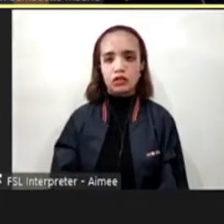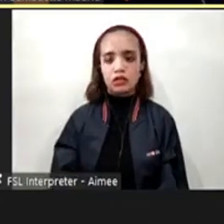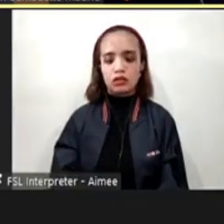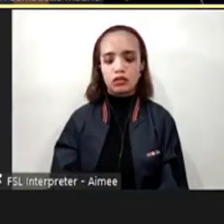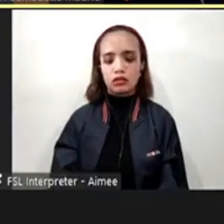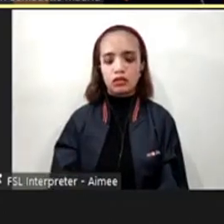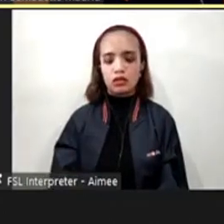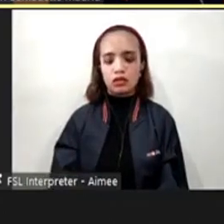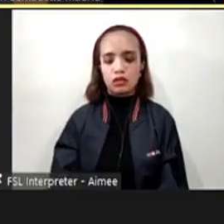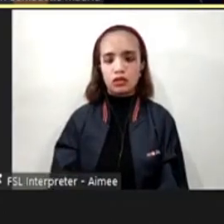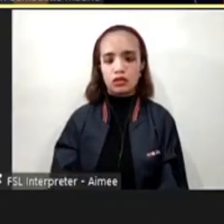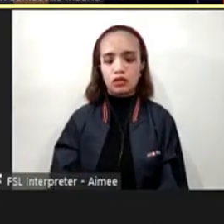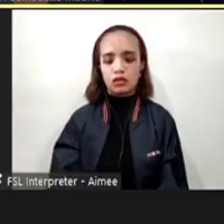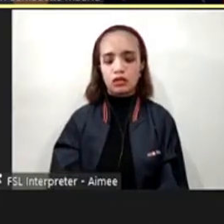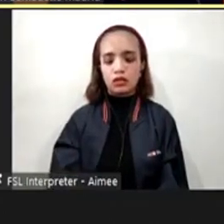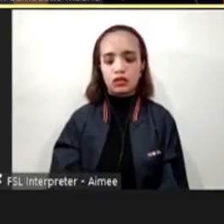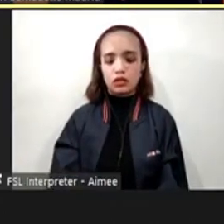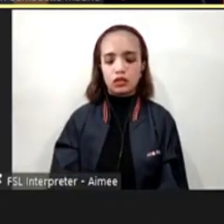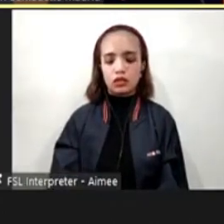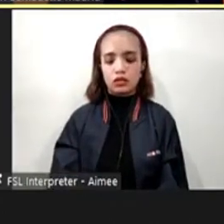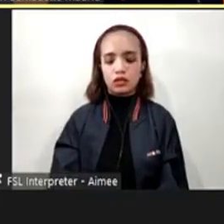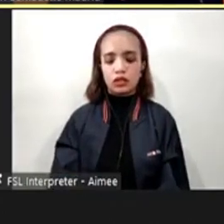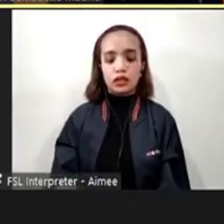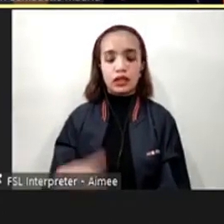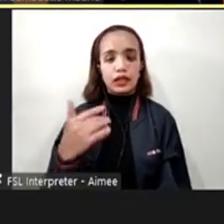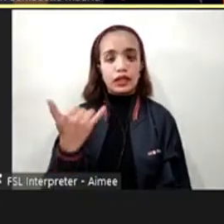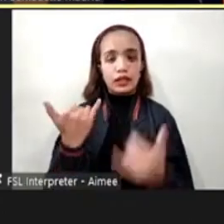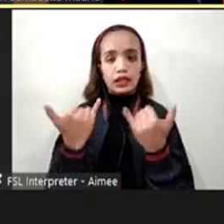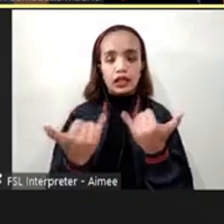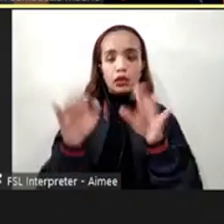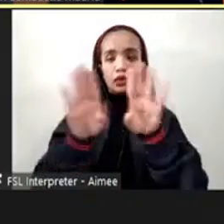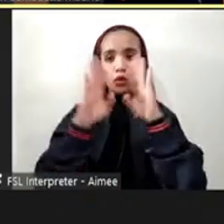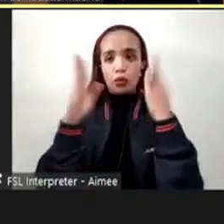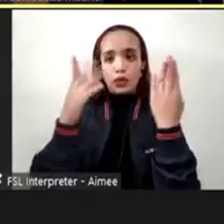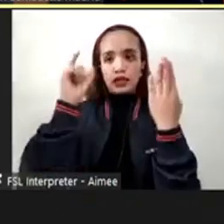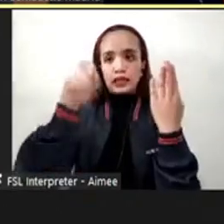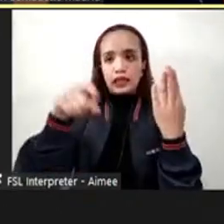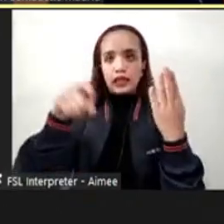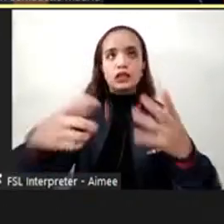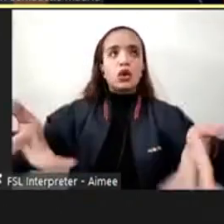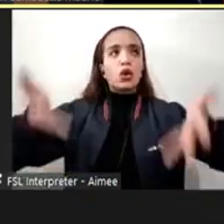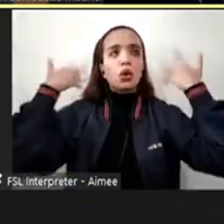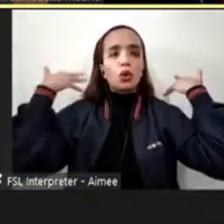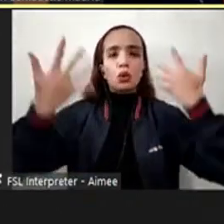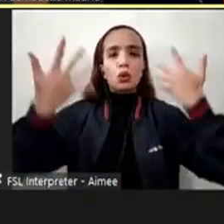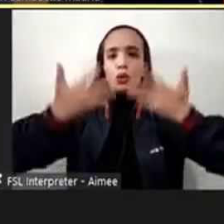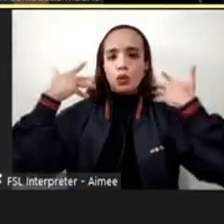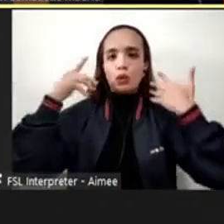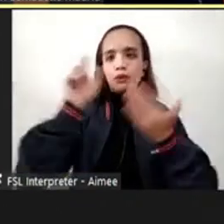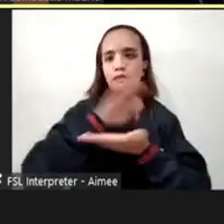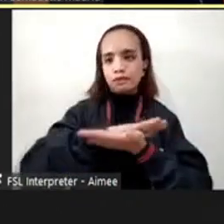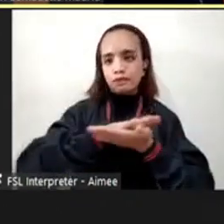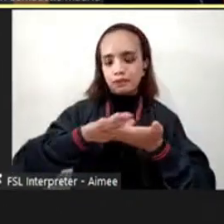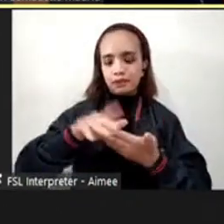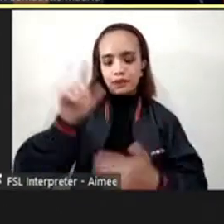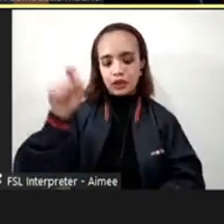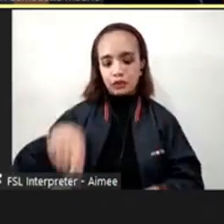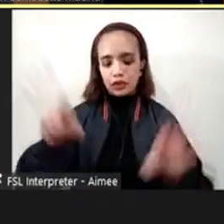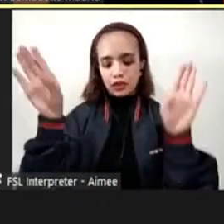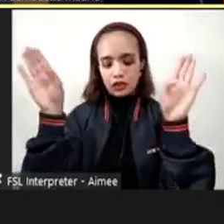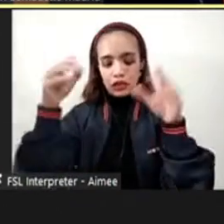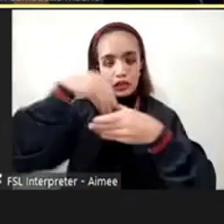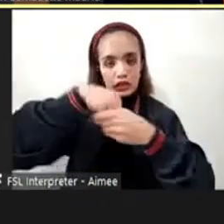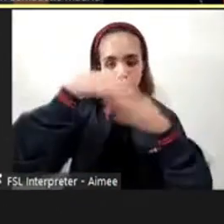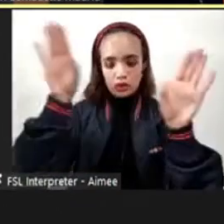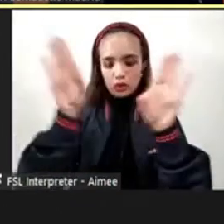now open because it has to be very well ventilated. And inside where it is closed, then you